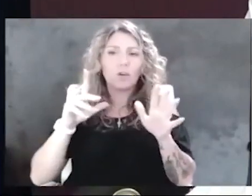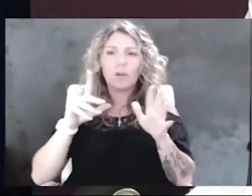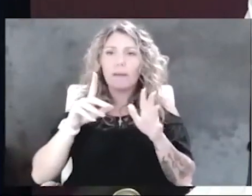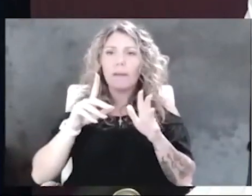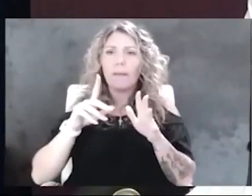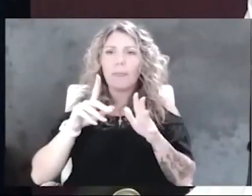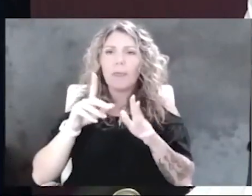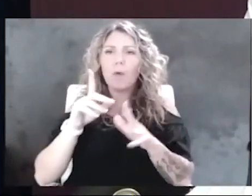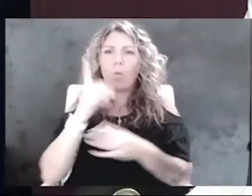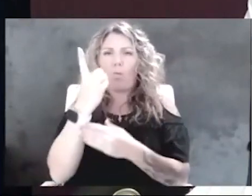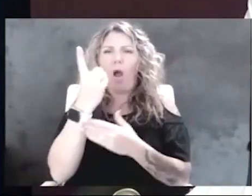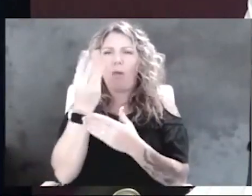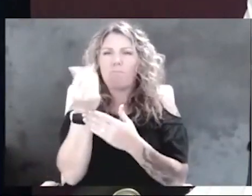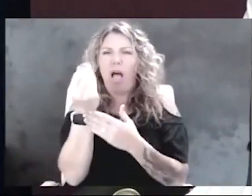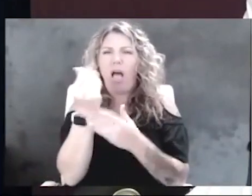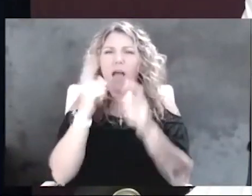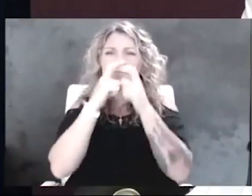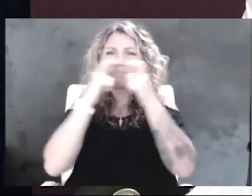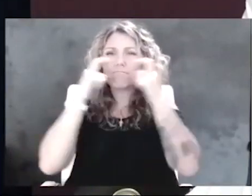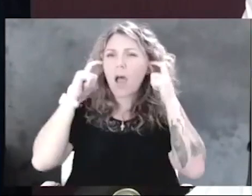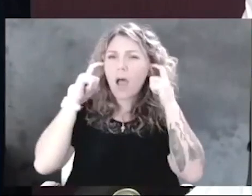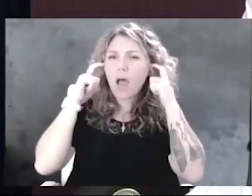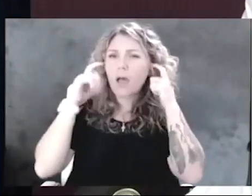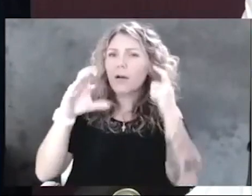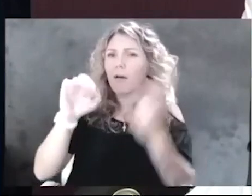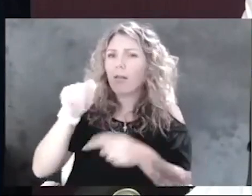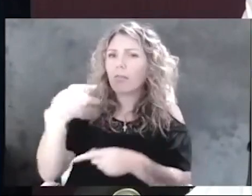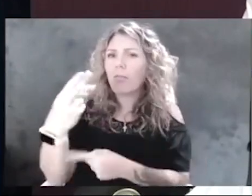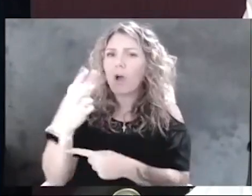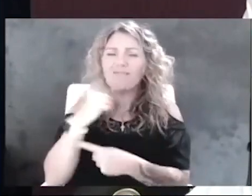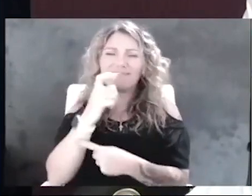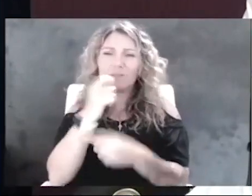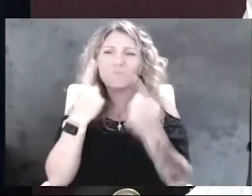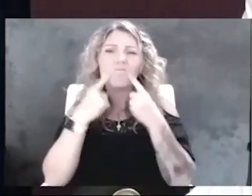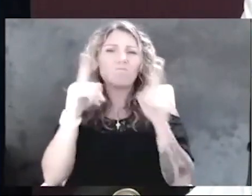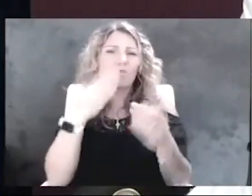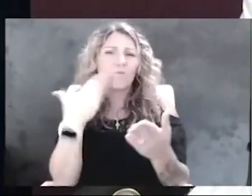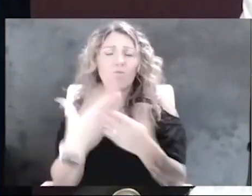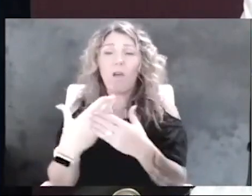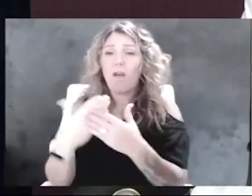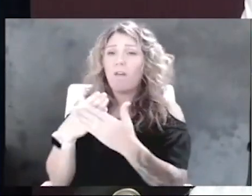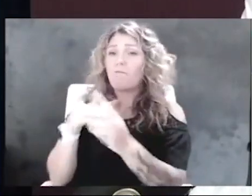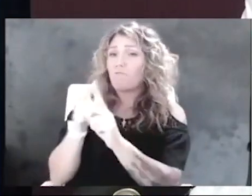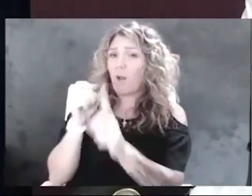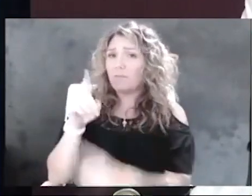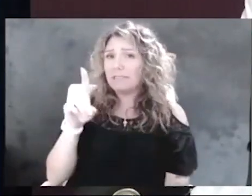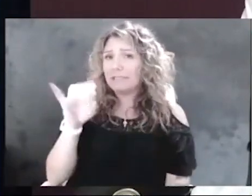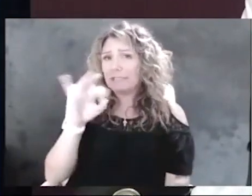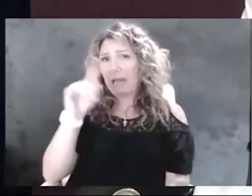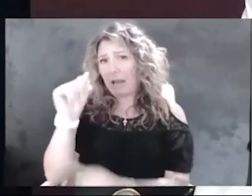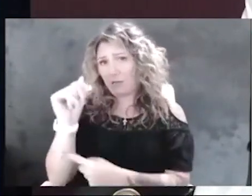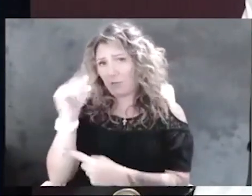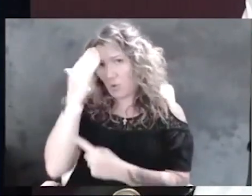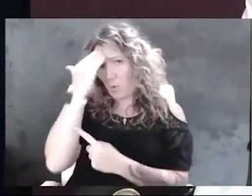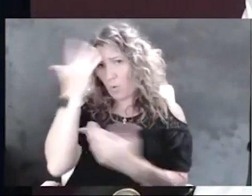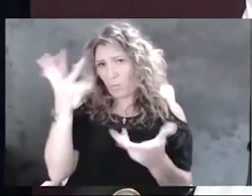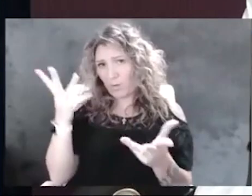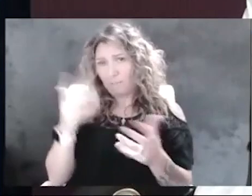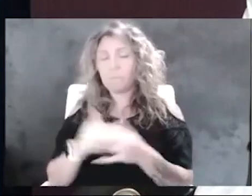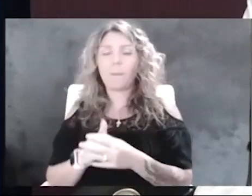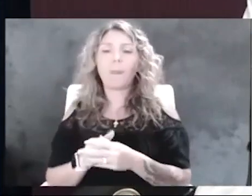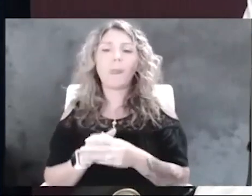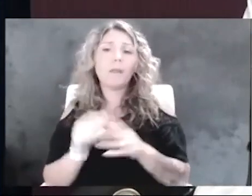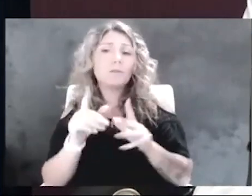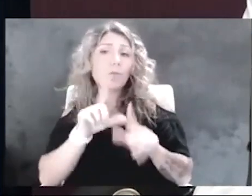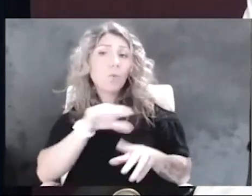layer material masks, the cloth masks, don't work very well against the Delta variant. We know that. So I just don't know what the quality of the masking